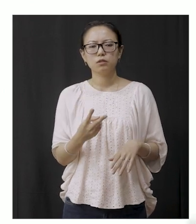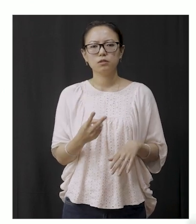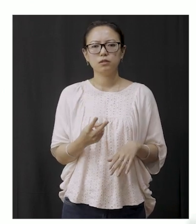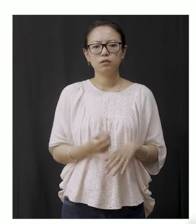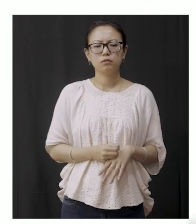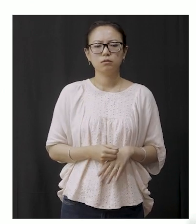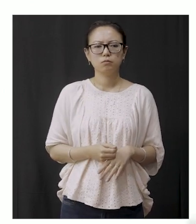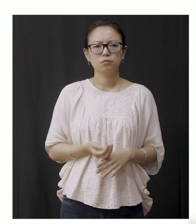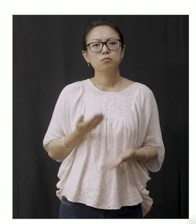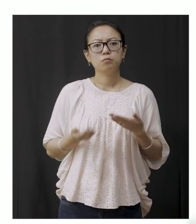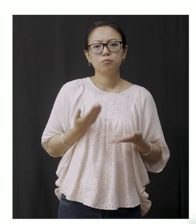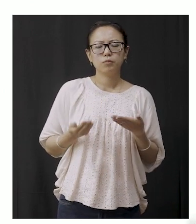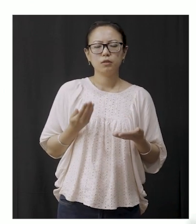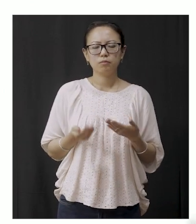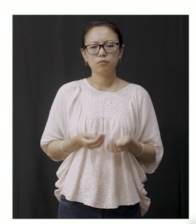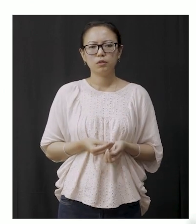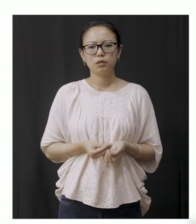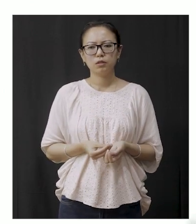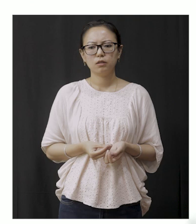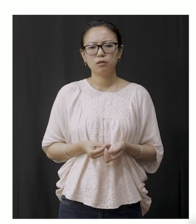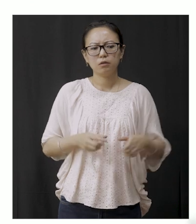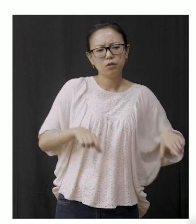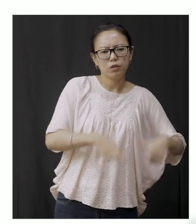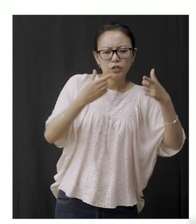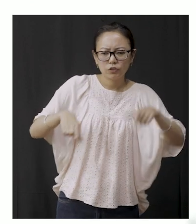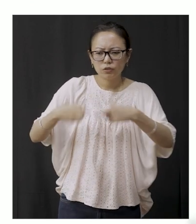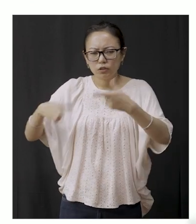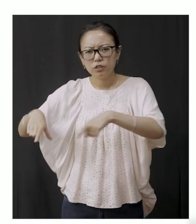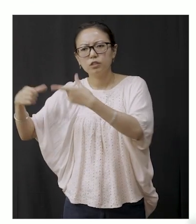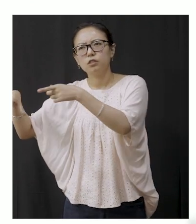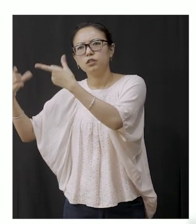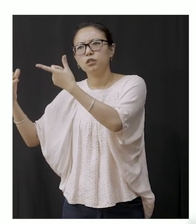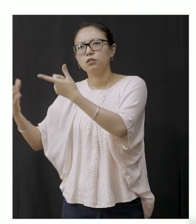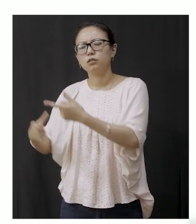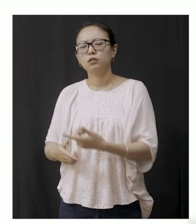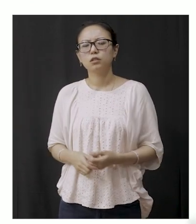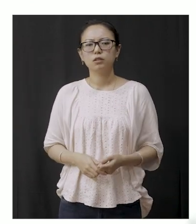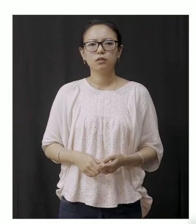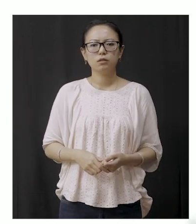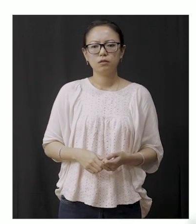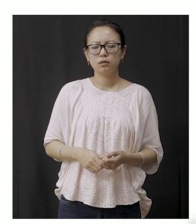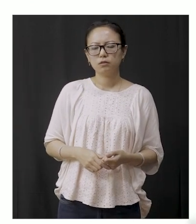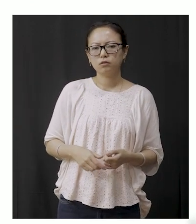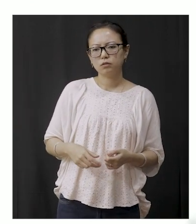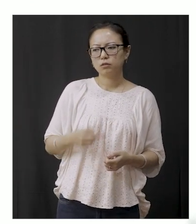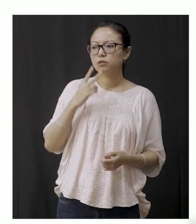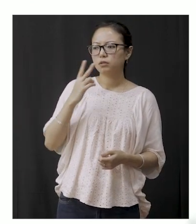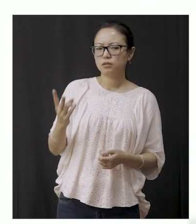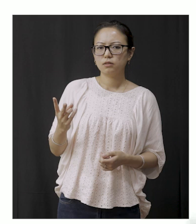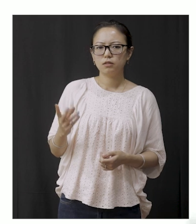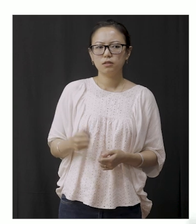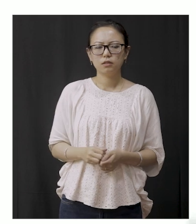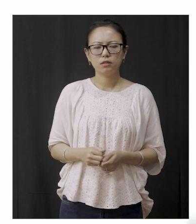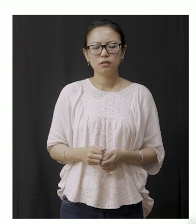near in the jungle. I hope you all have seen a bird nest, right? They build